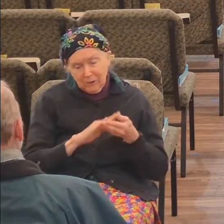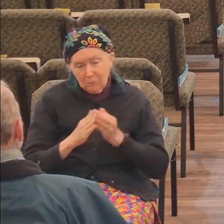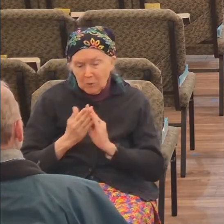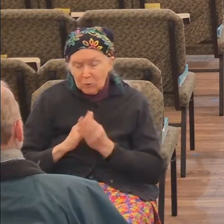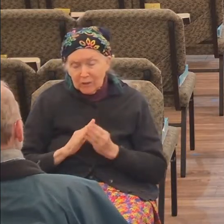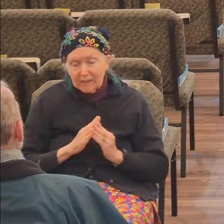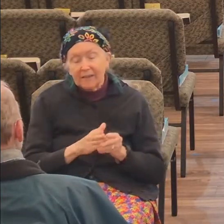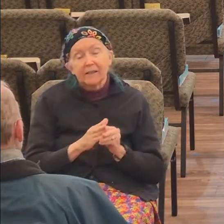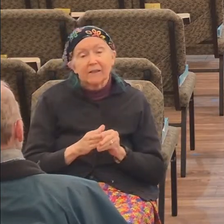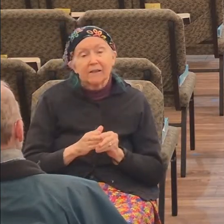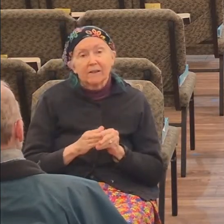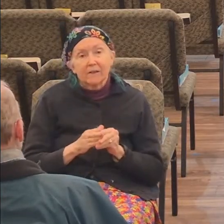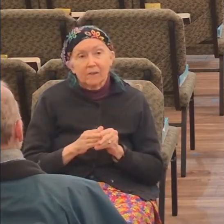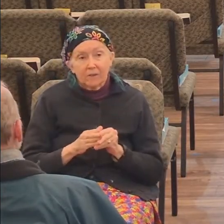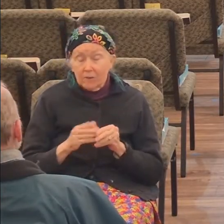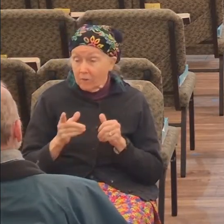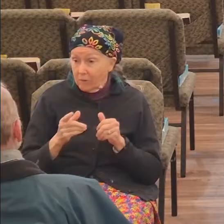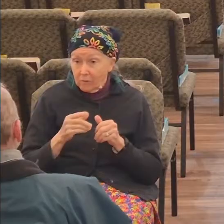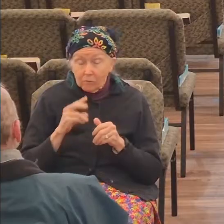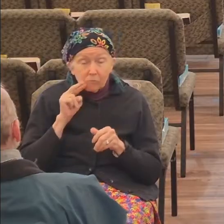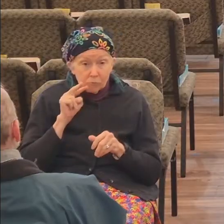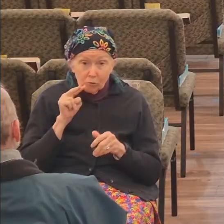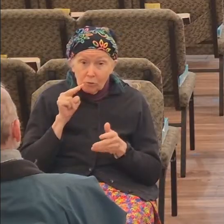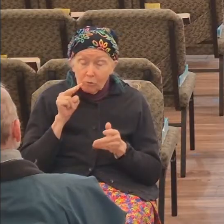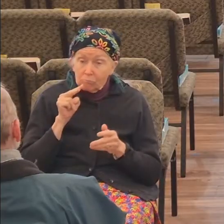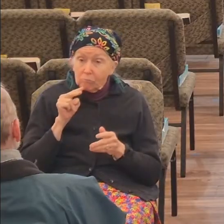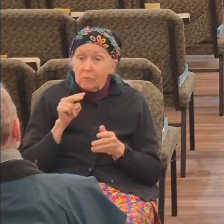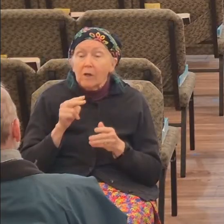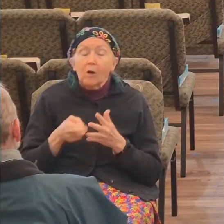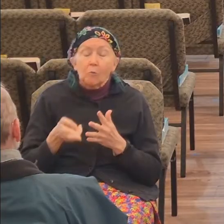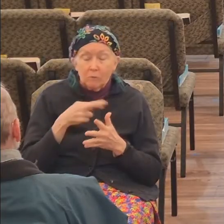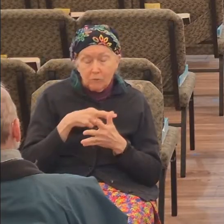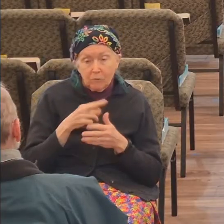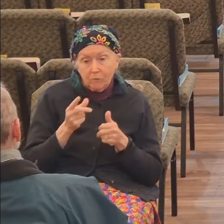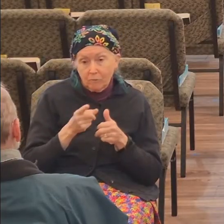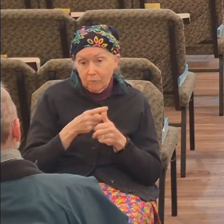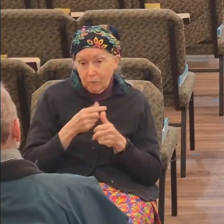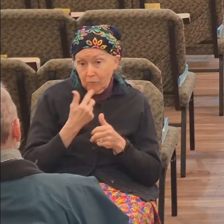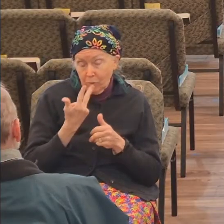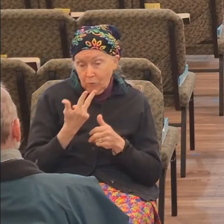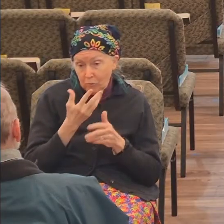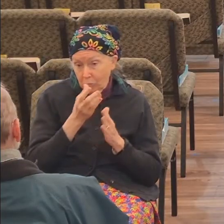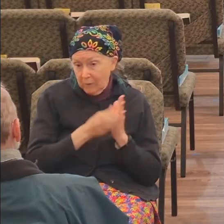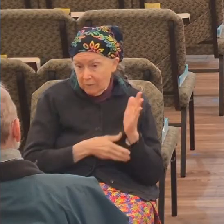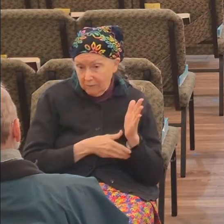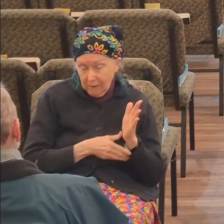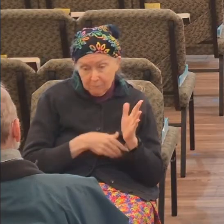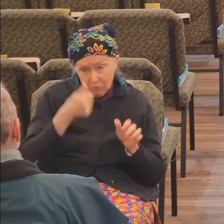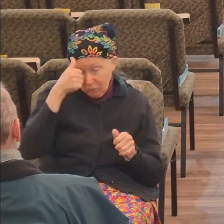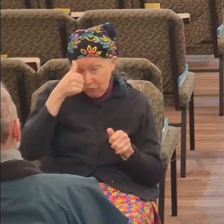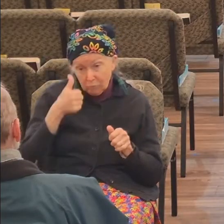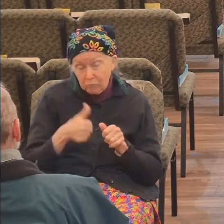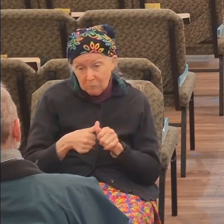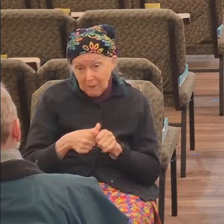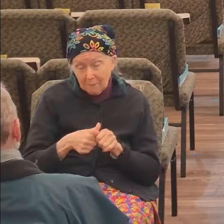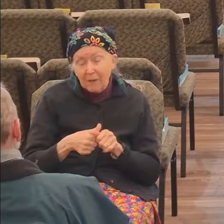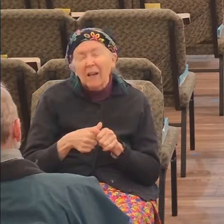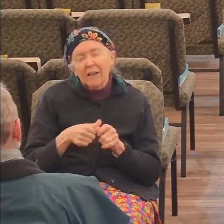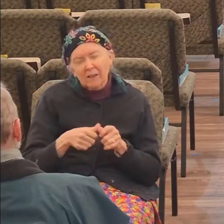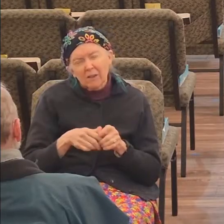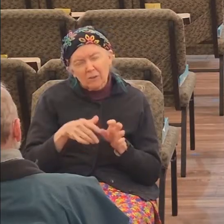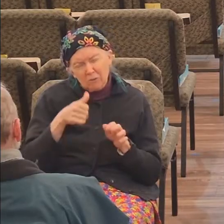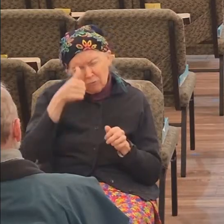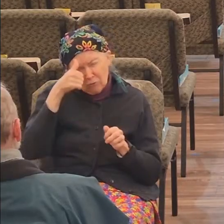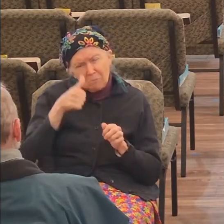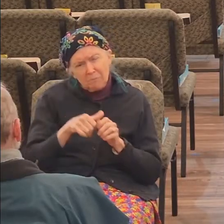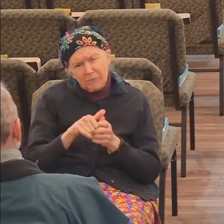3 chapters of this book, keep these things in mind. Remember, I gave you a general outline